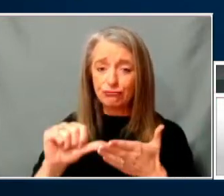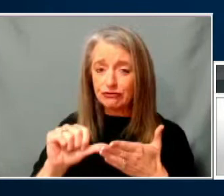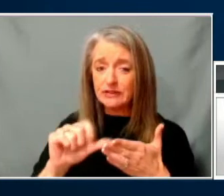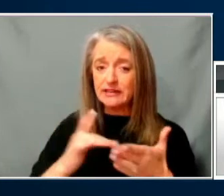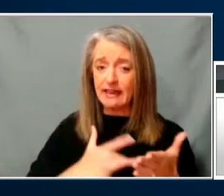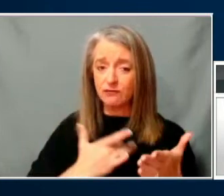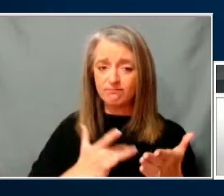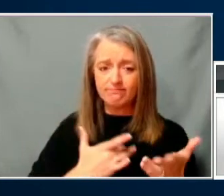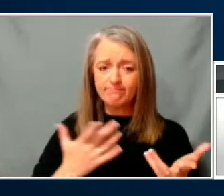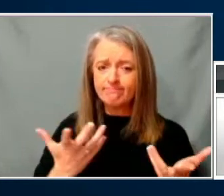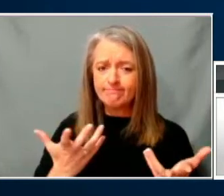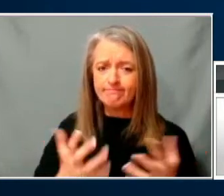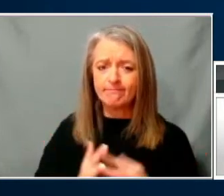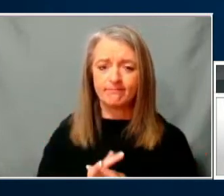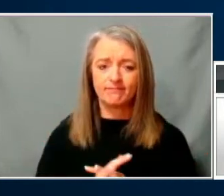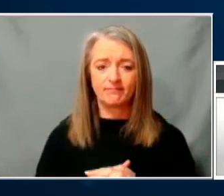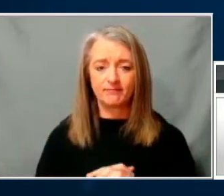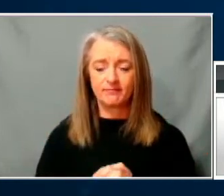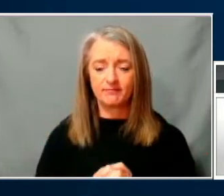What was that like?